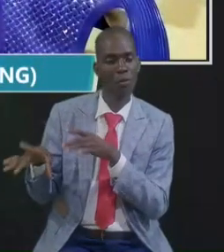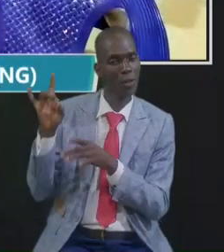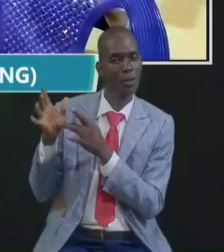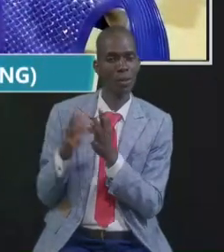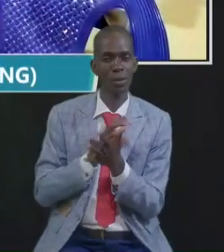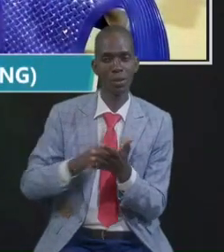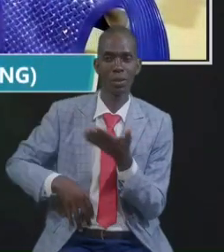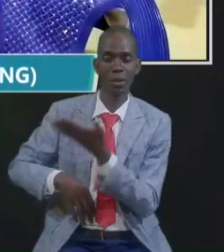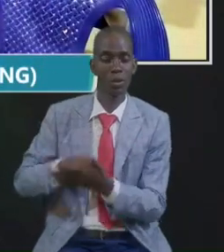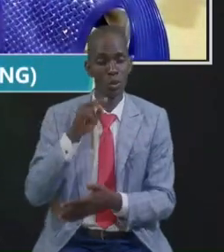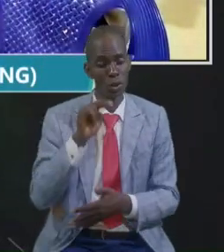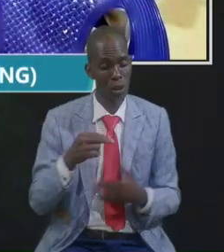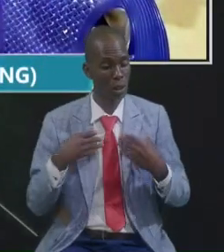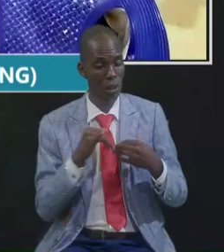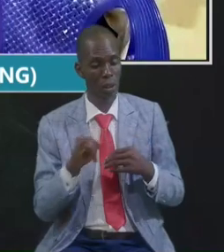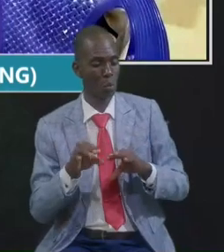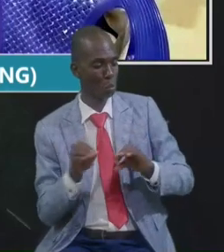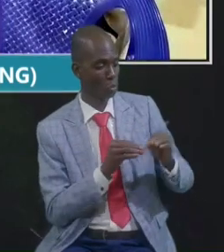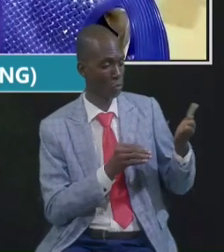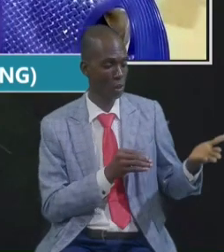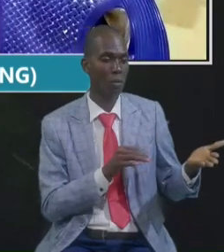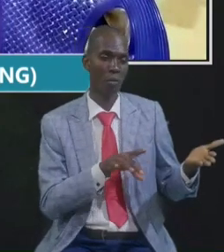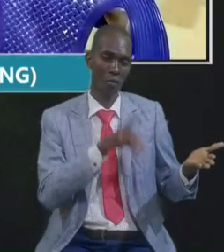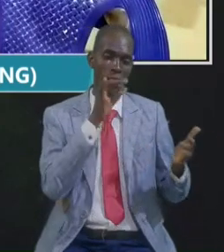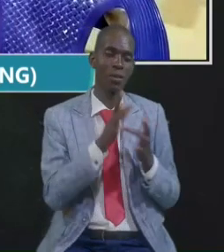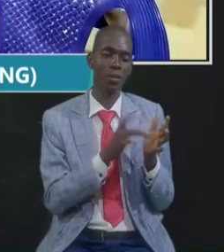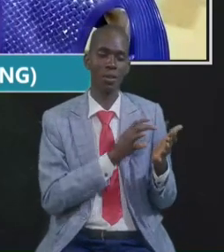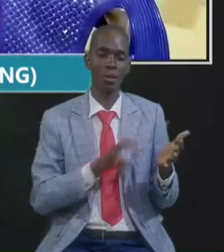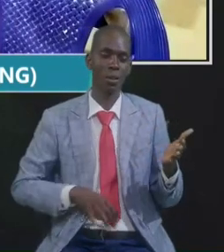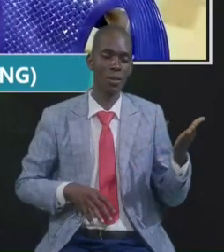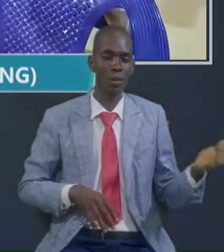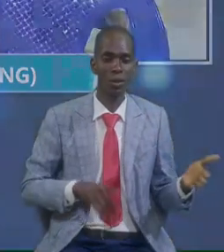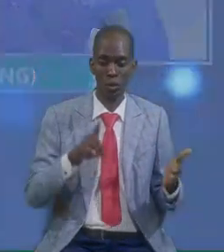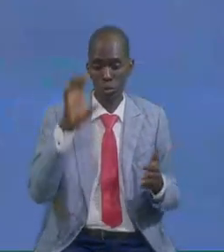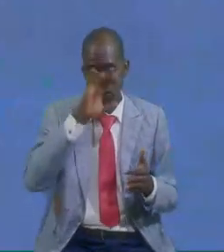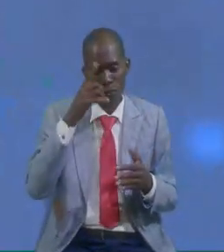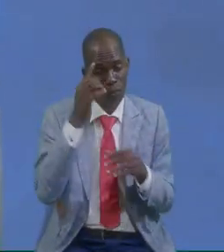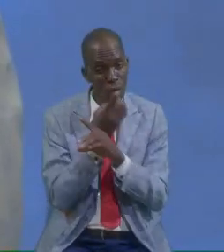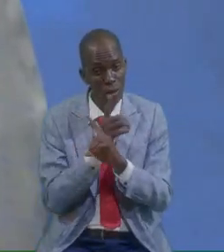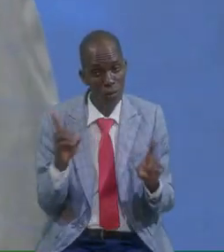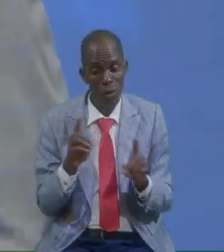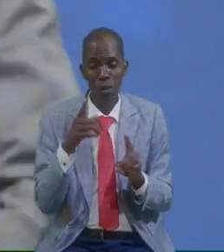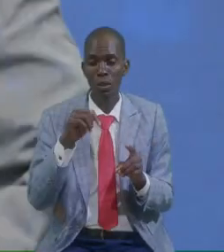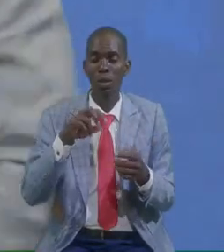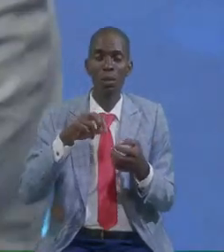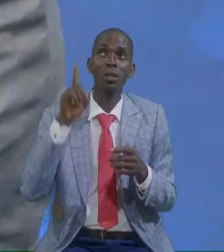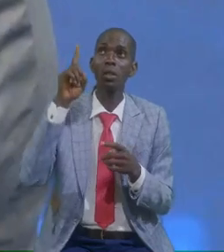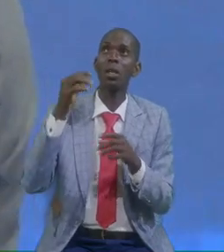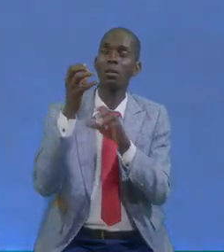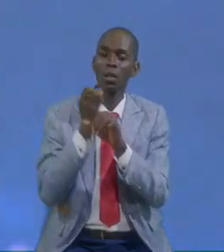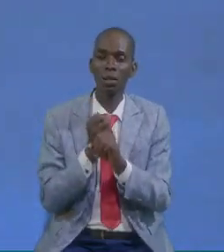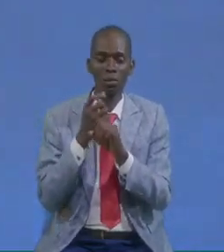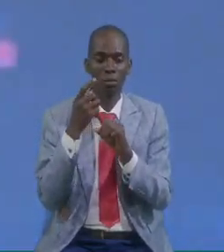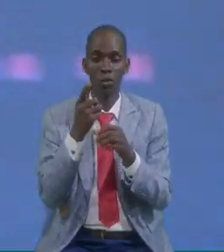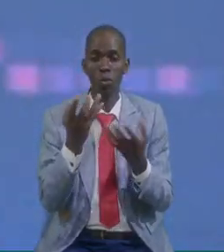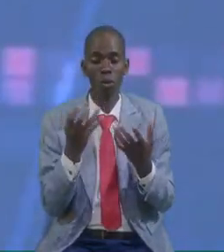for healing, you turn here, Jesus Christ. You're looking for deliverance from the power of darkness, you